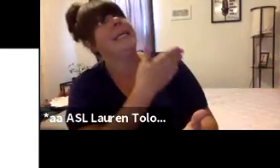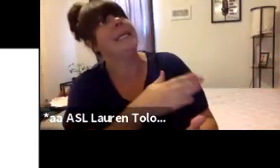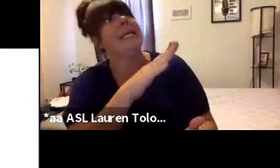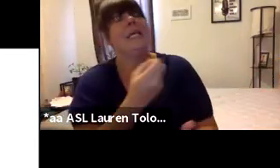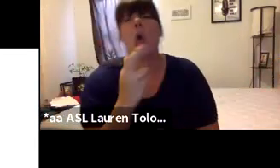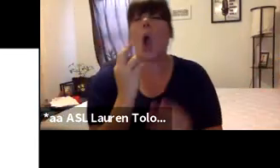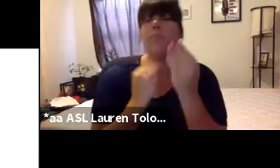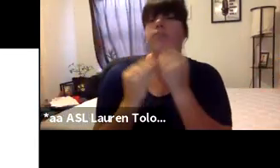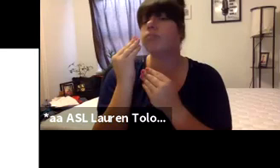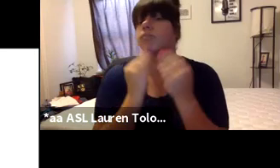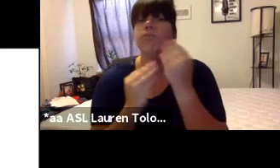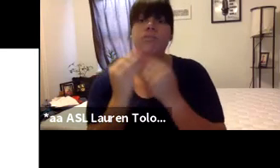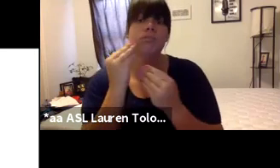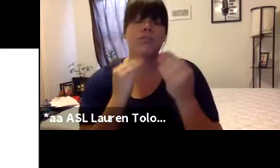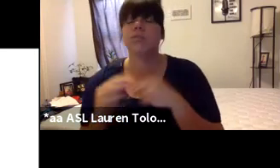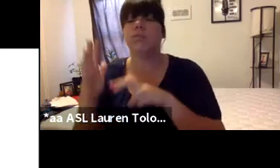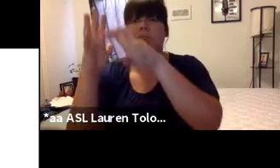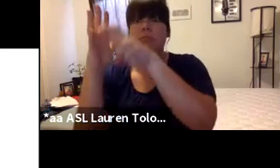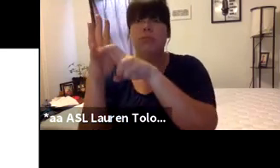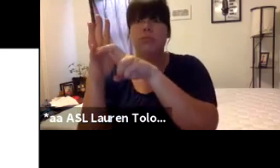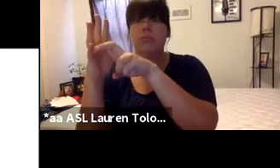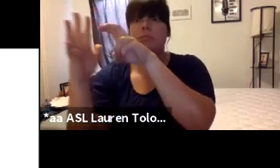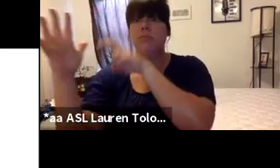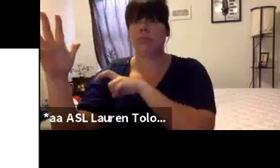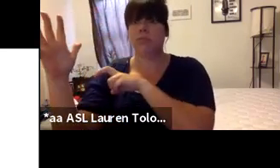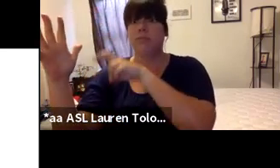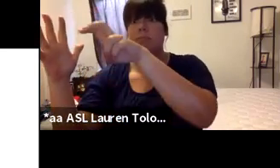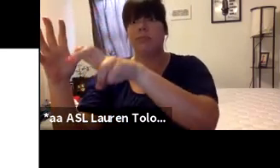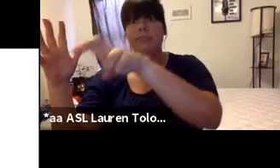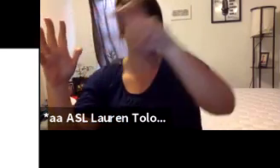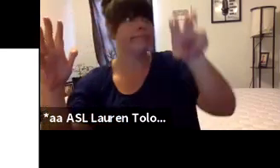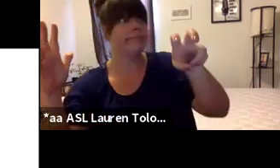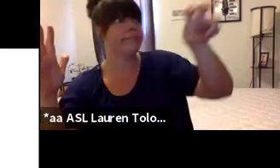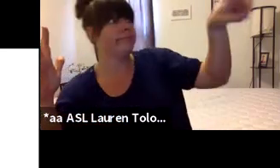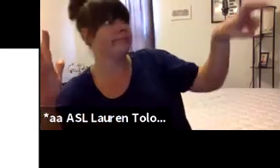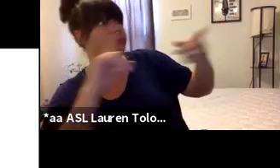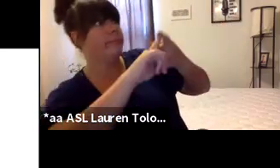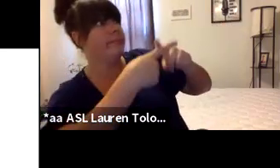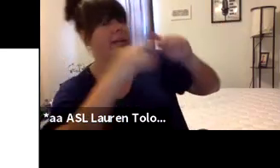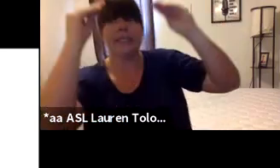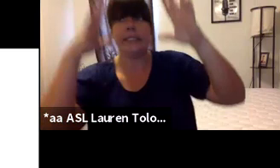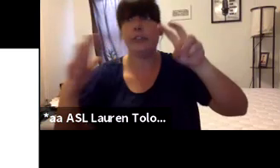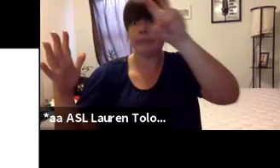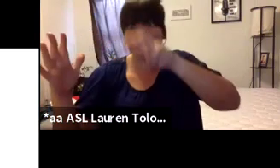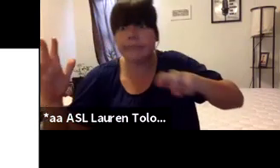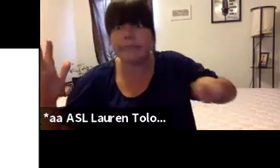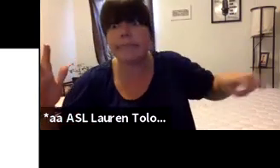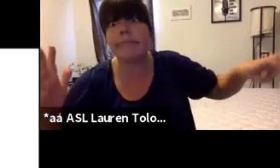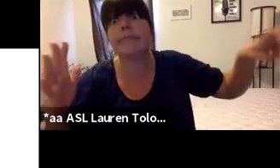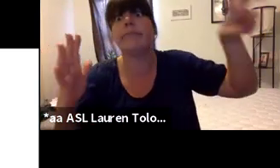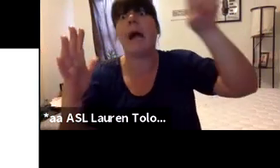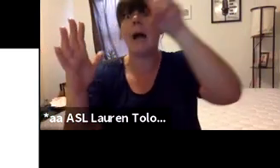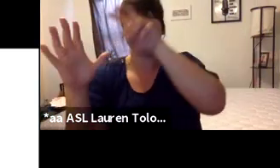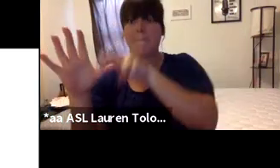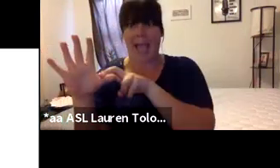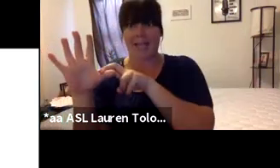from nest to limb to branch, to friend, to teacher, around, then back. All the while, a